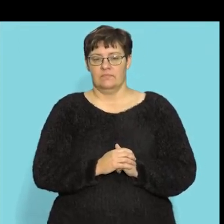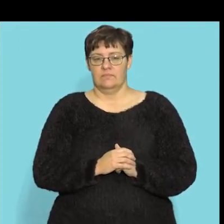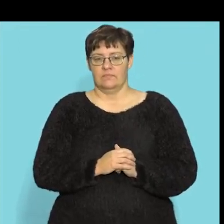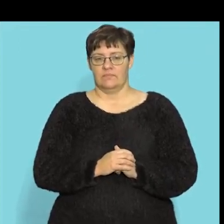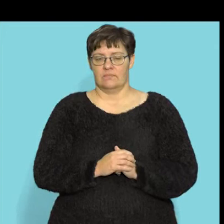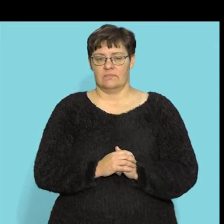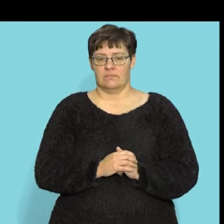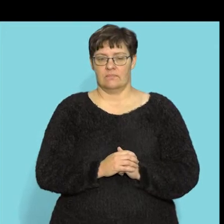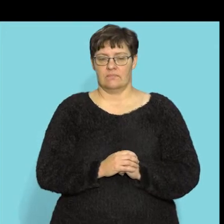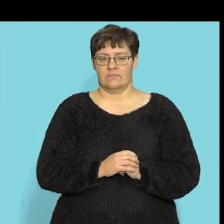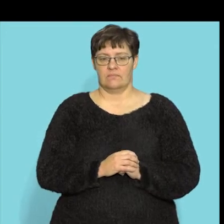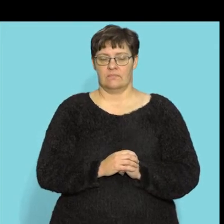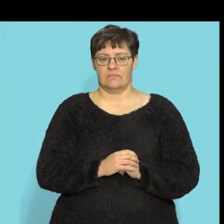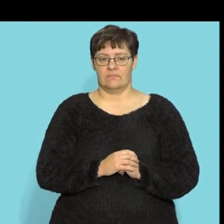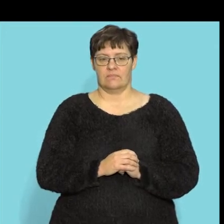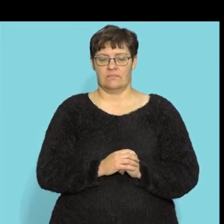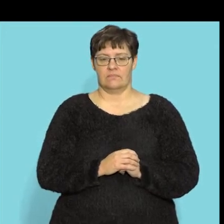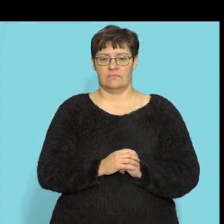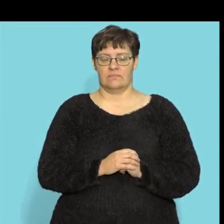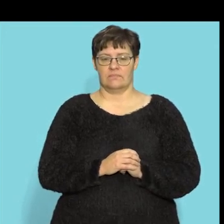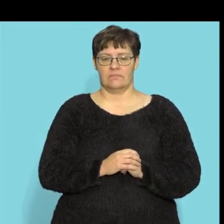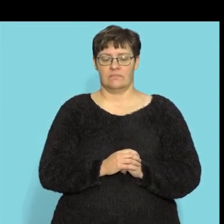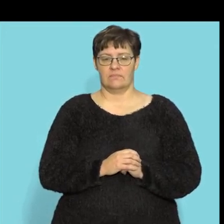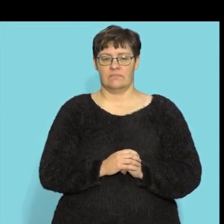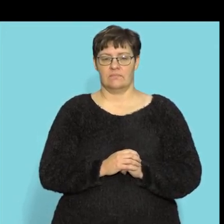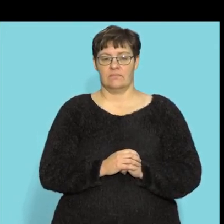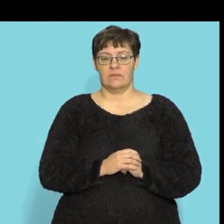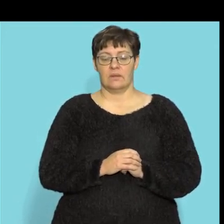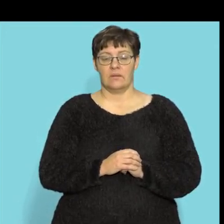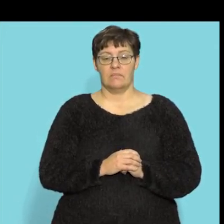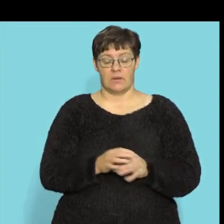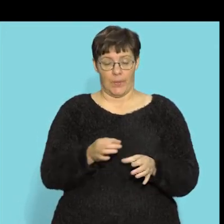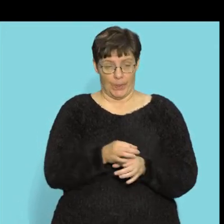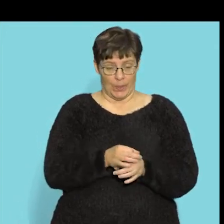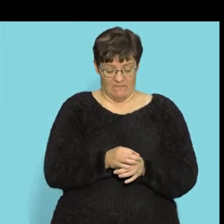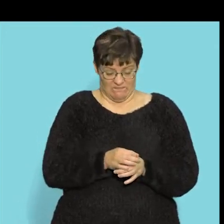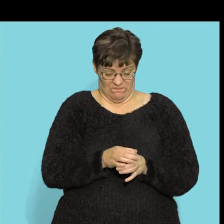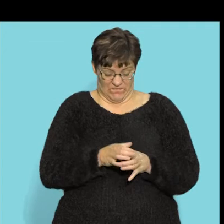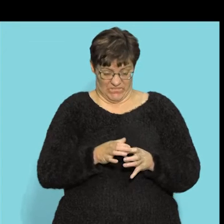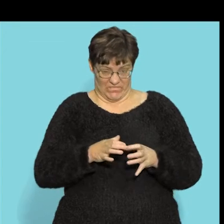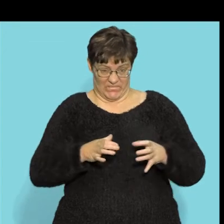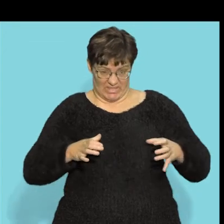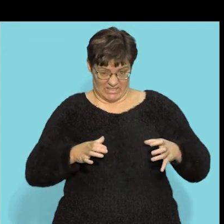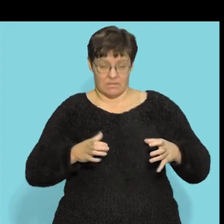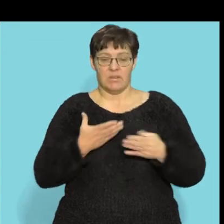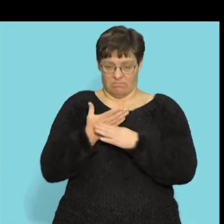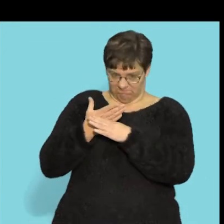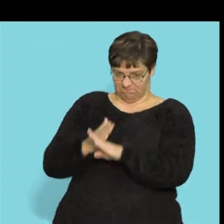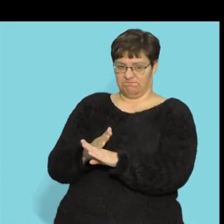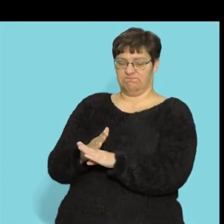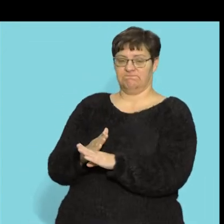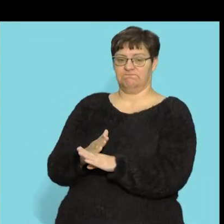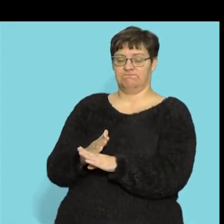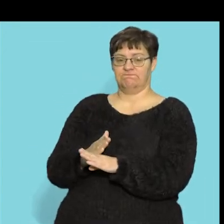So it's the cross-sectional area, okay? So the greater the diameter, the greater the cross-sectional area. And we